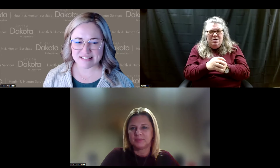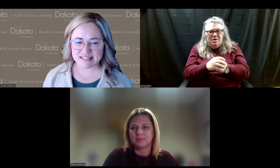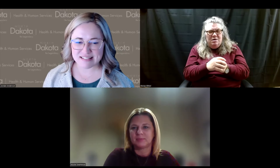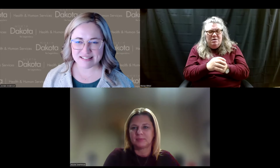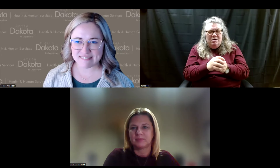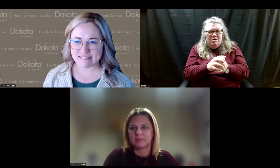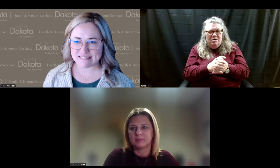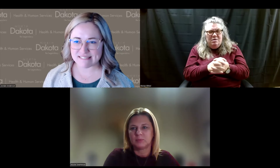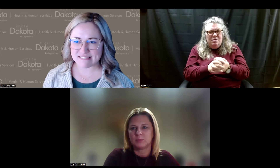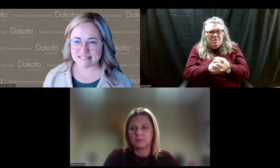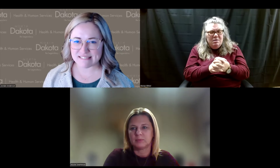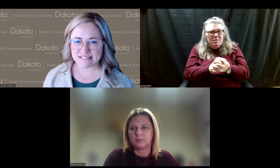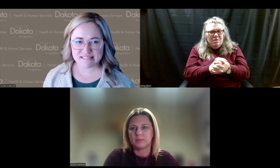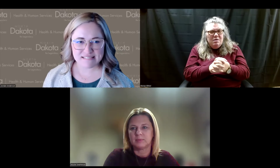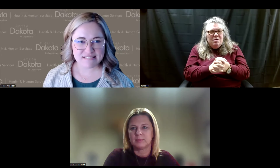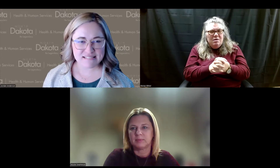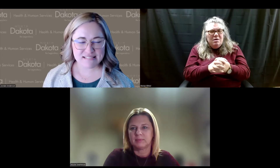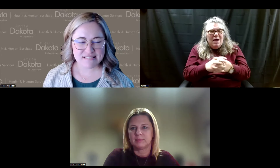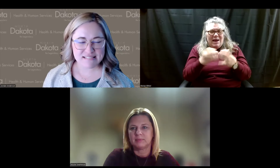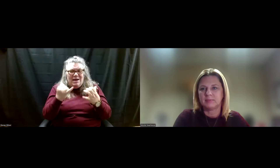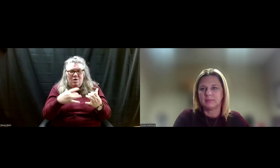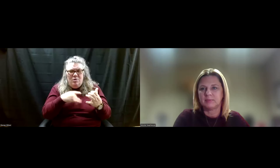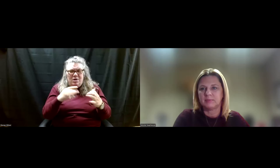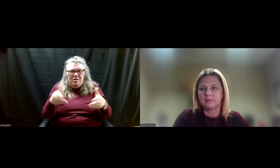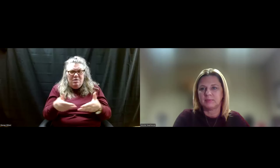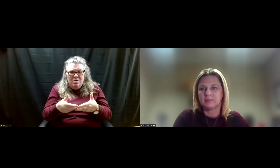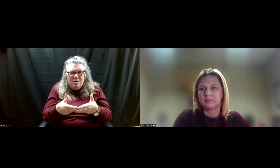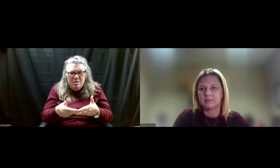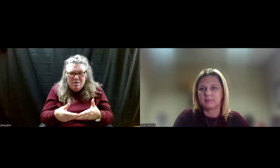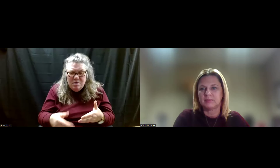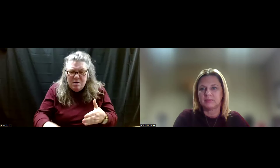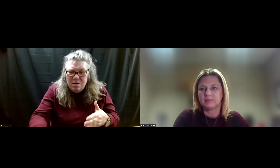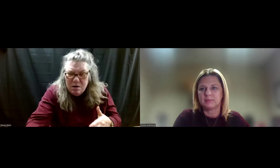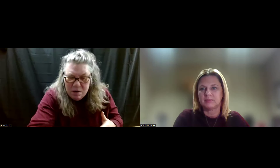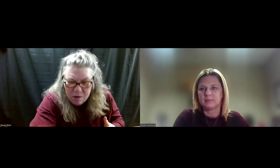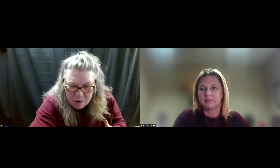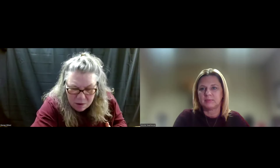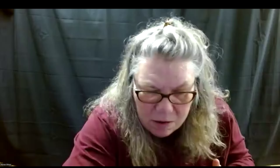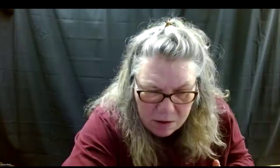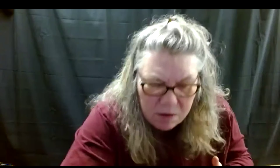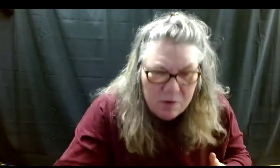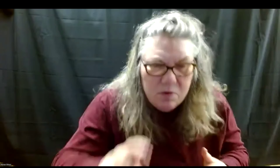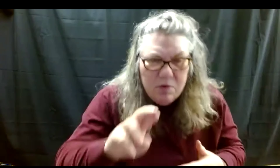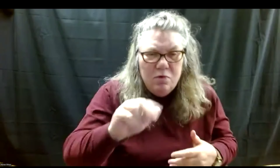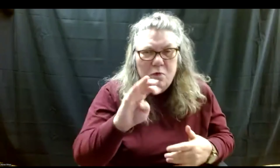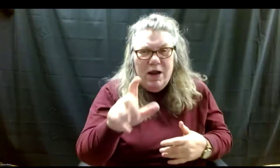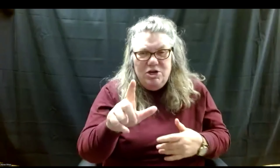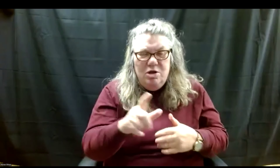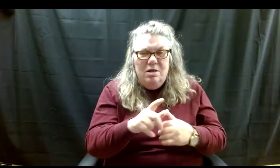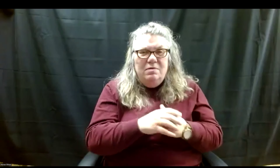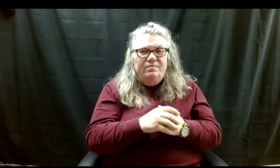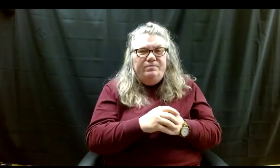And now I would like to introduce our case presenter, Rachel.